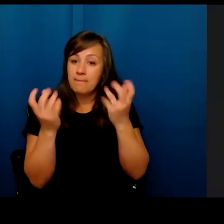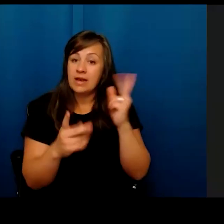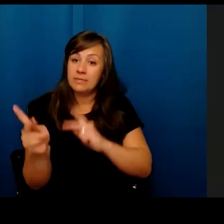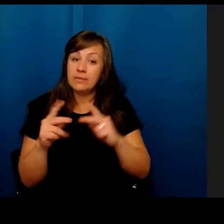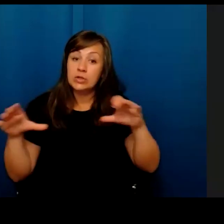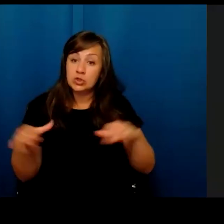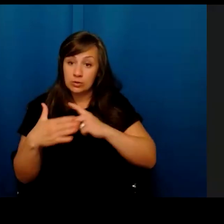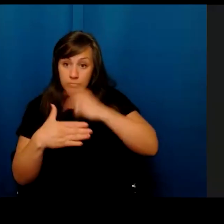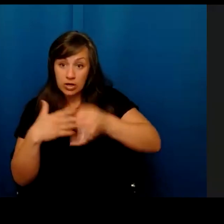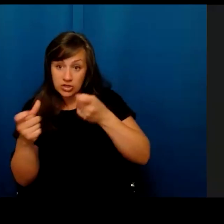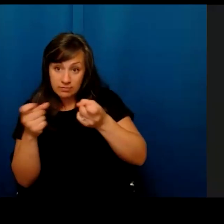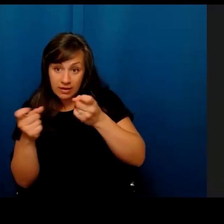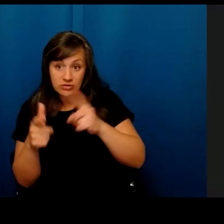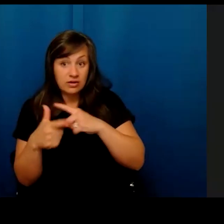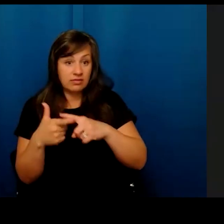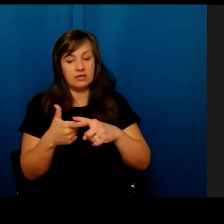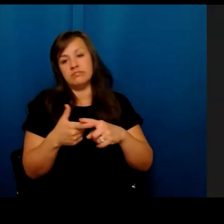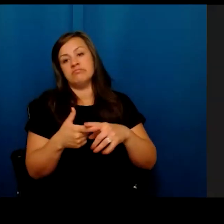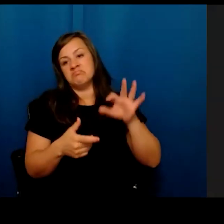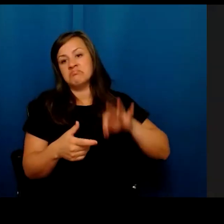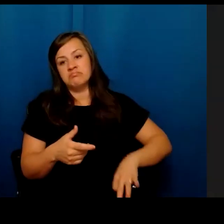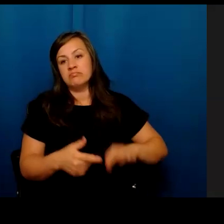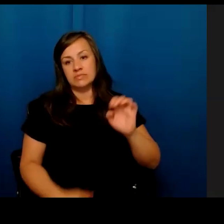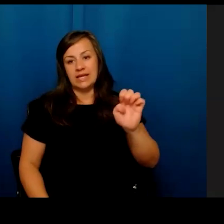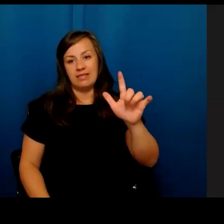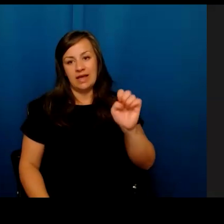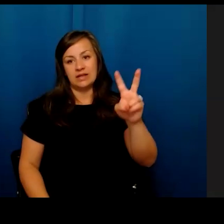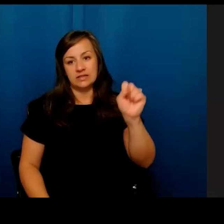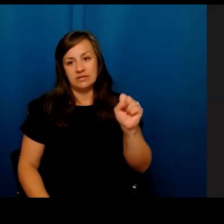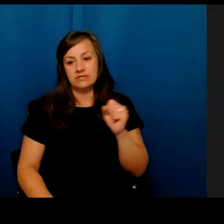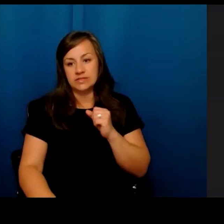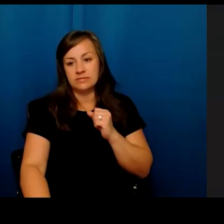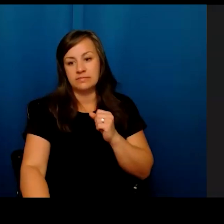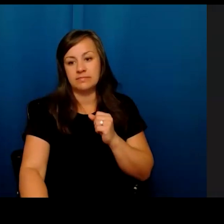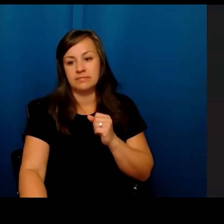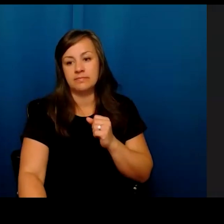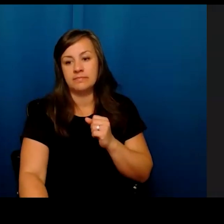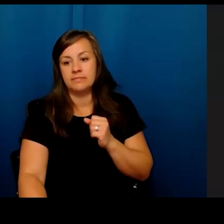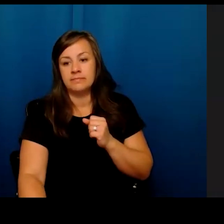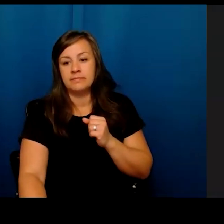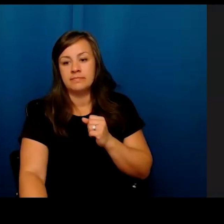management certificate and it just winds up being elective credits. Um,